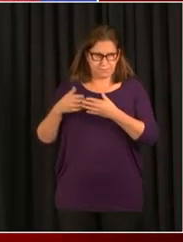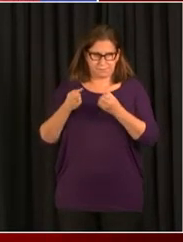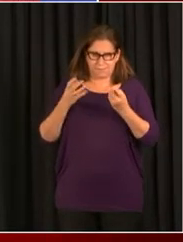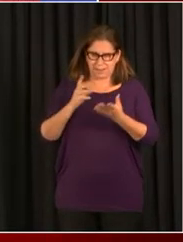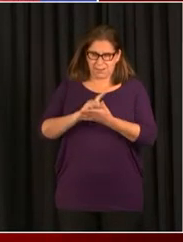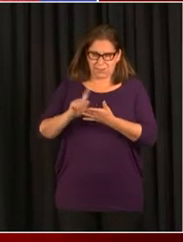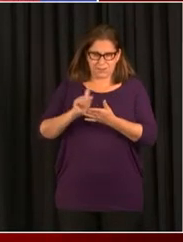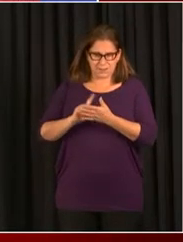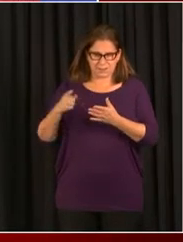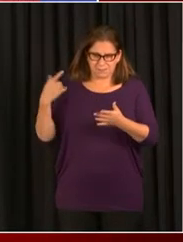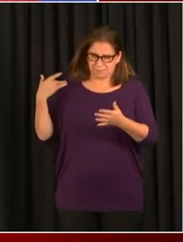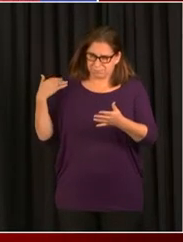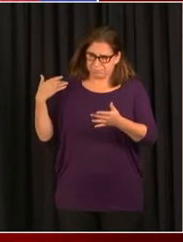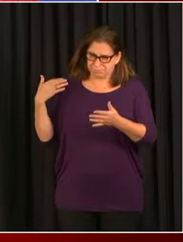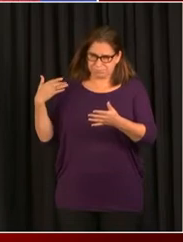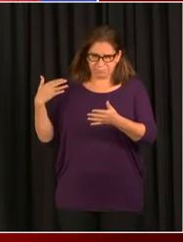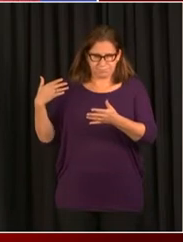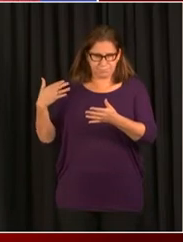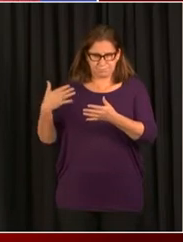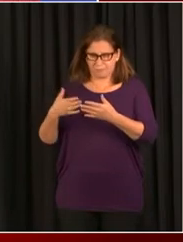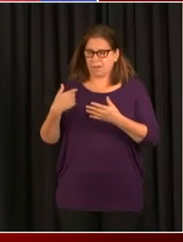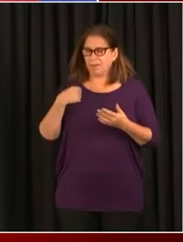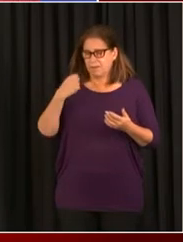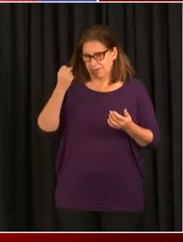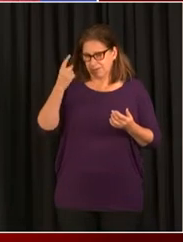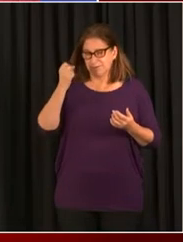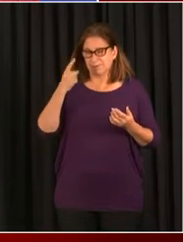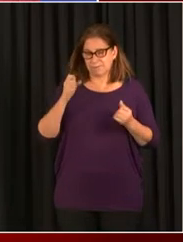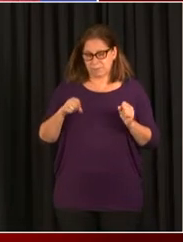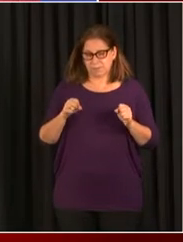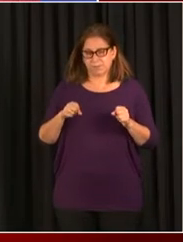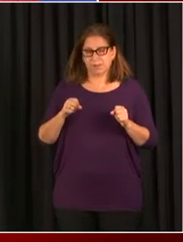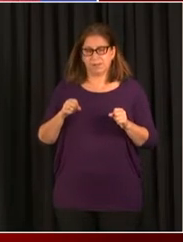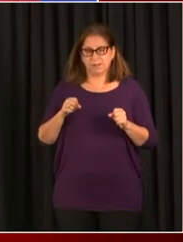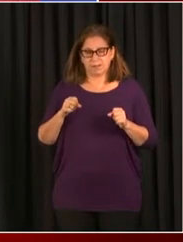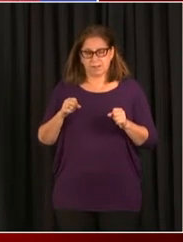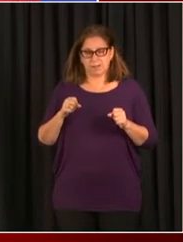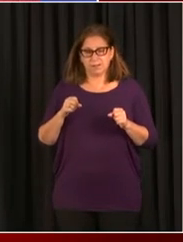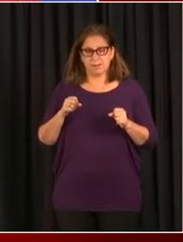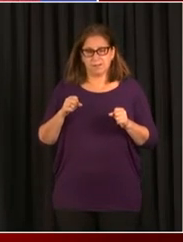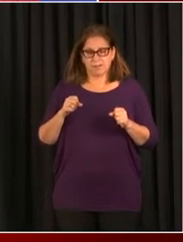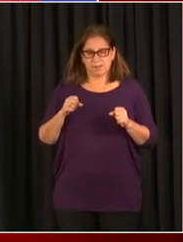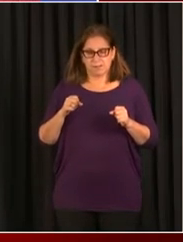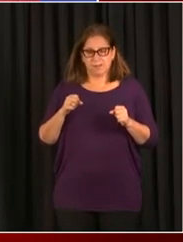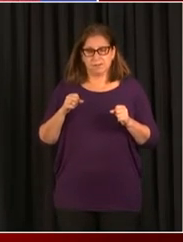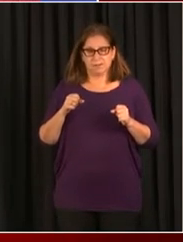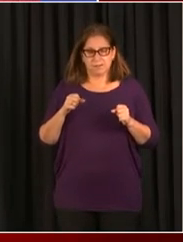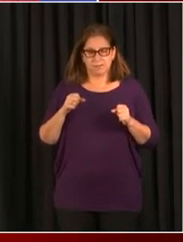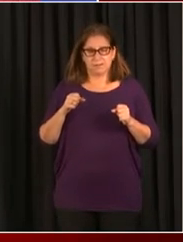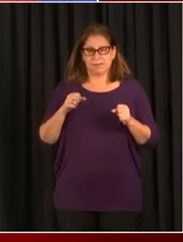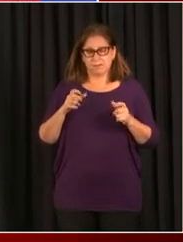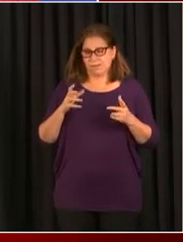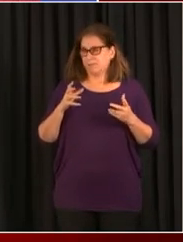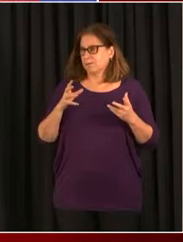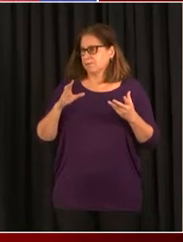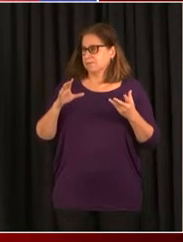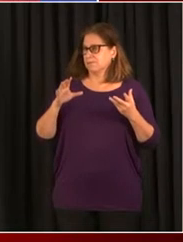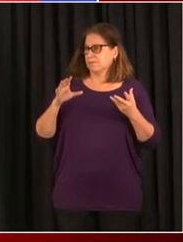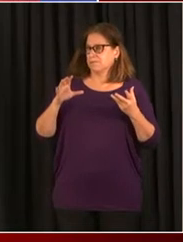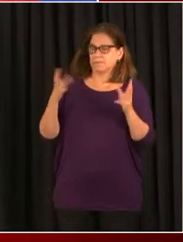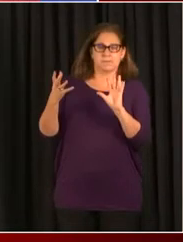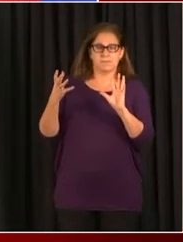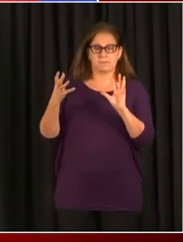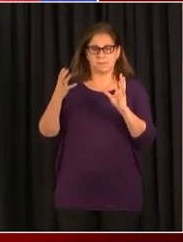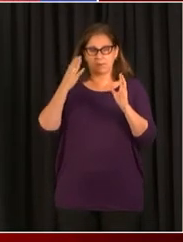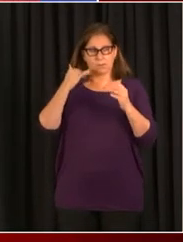we have been a magnet for a lot of national attention